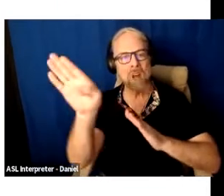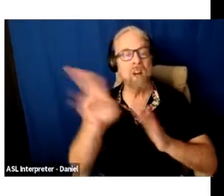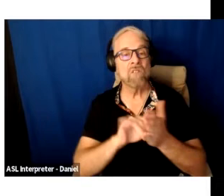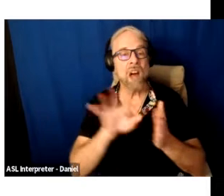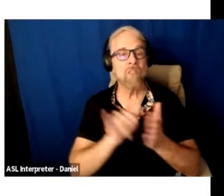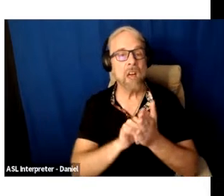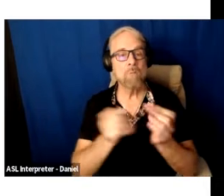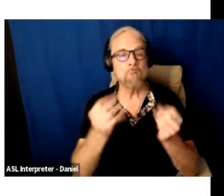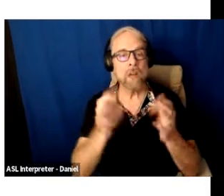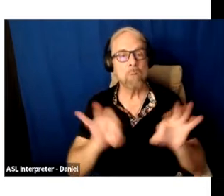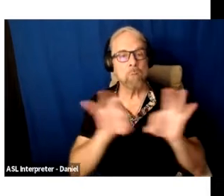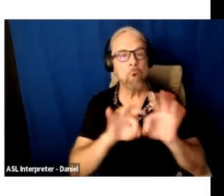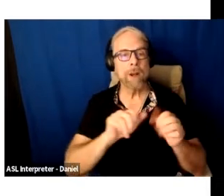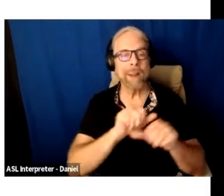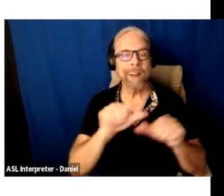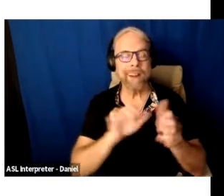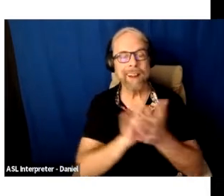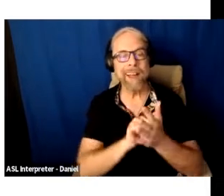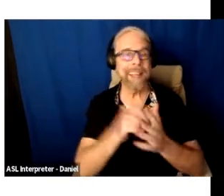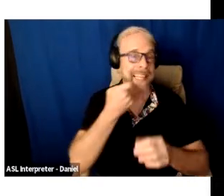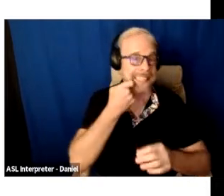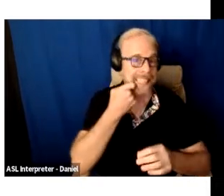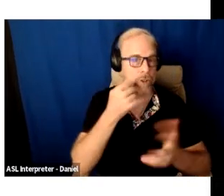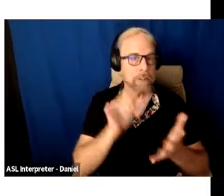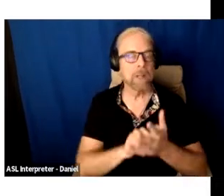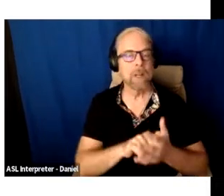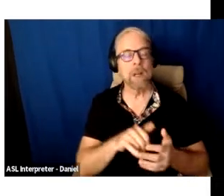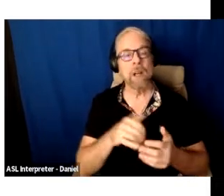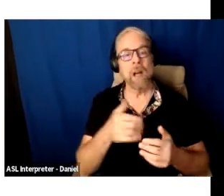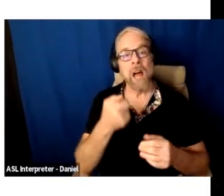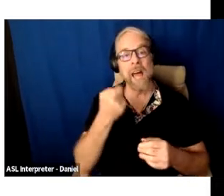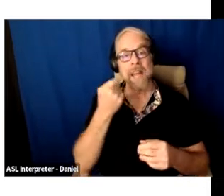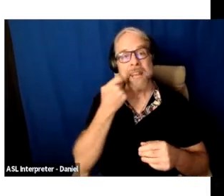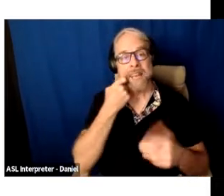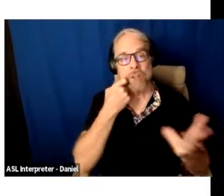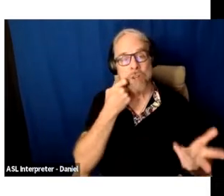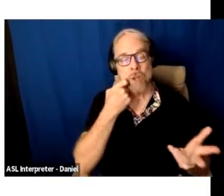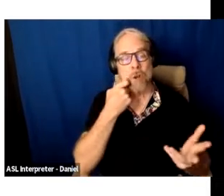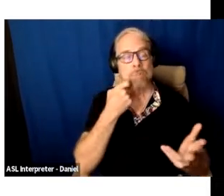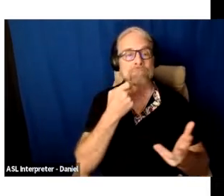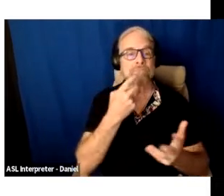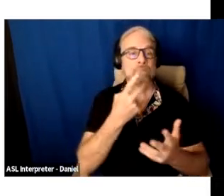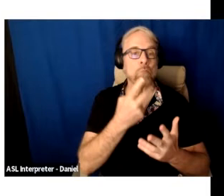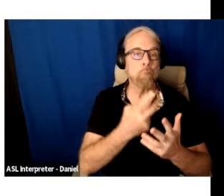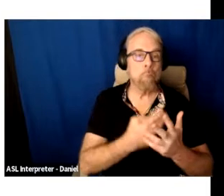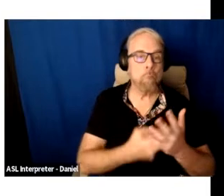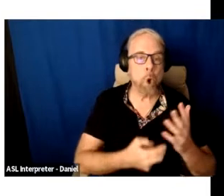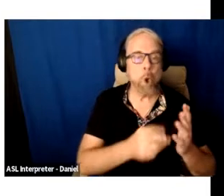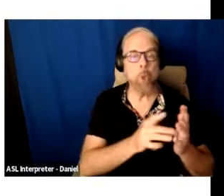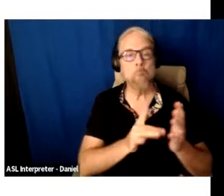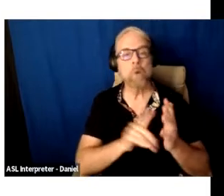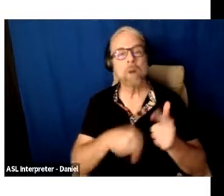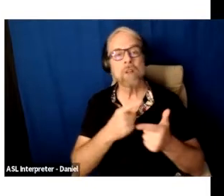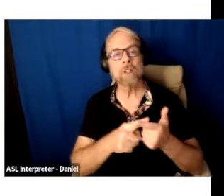areas, including addiction. Addiction was both abusing legal and